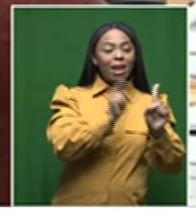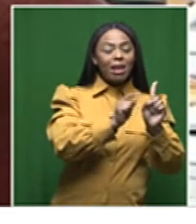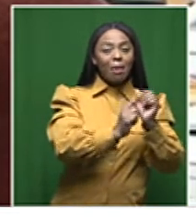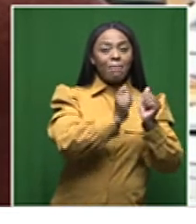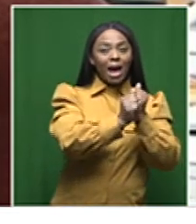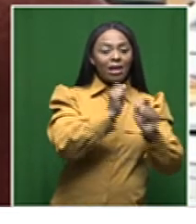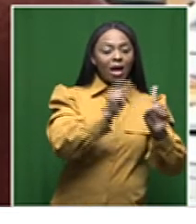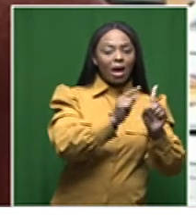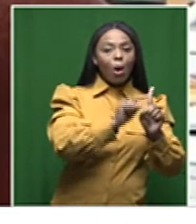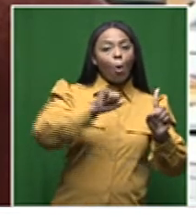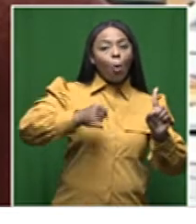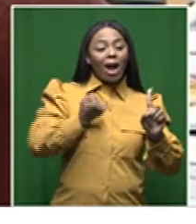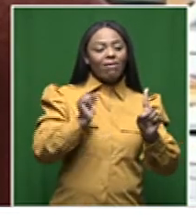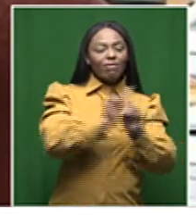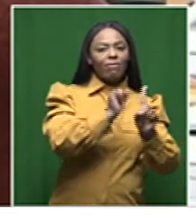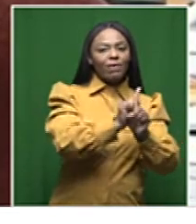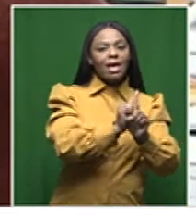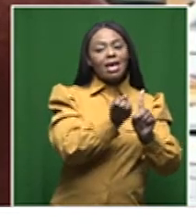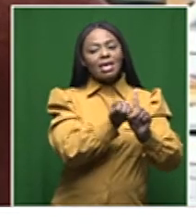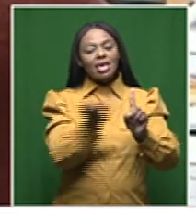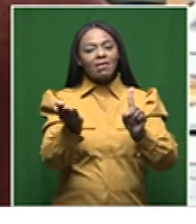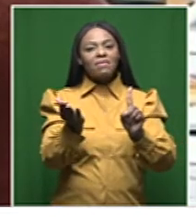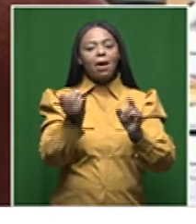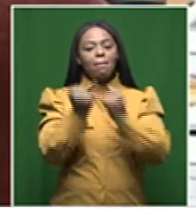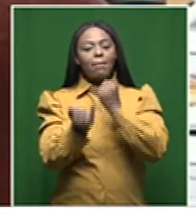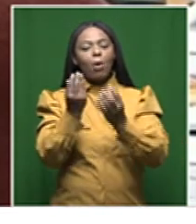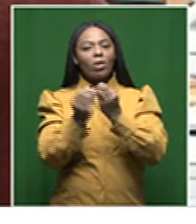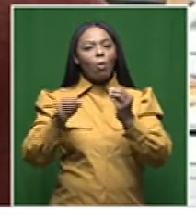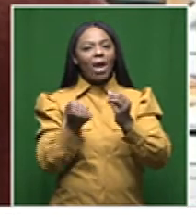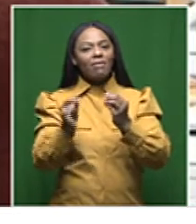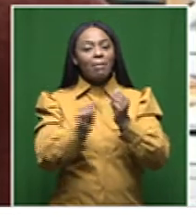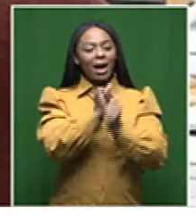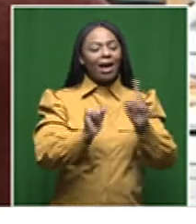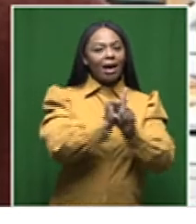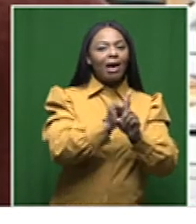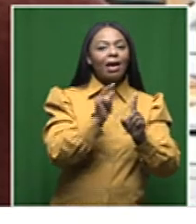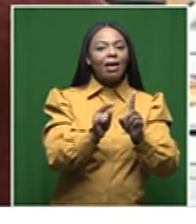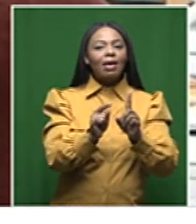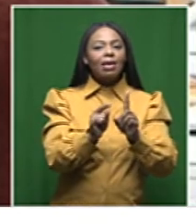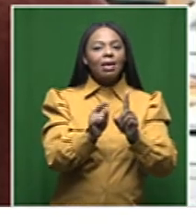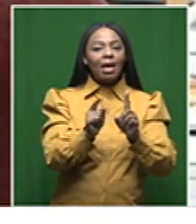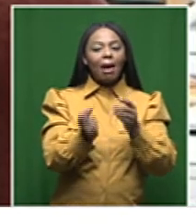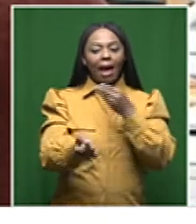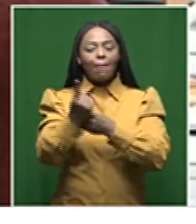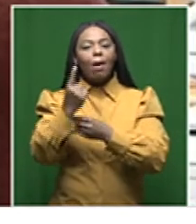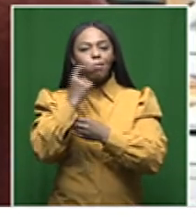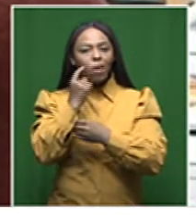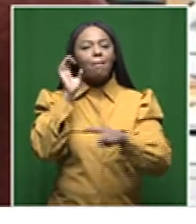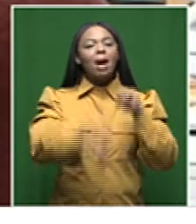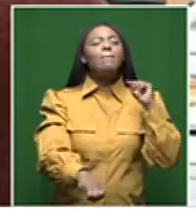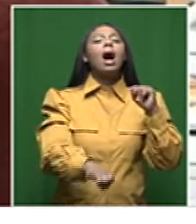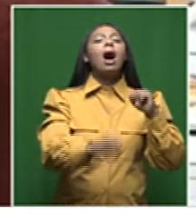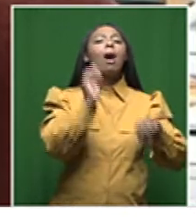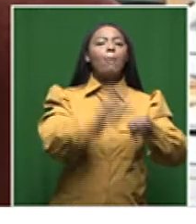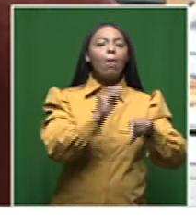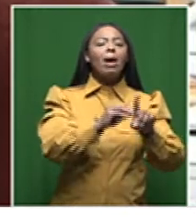the wife. So, but the biggest problem with stigma is that it prevents the people from